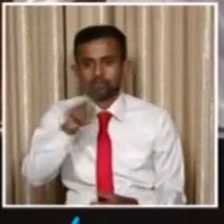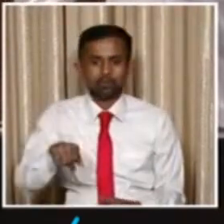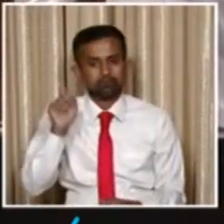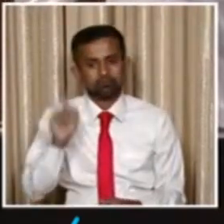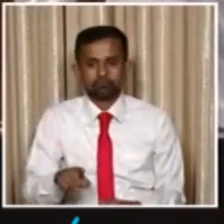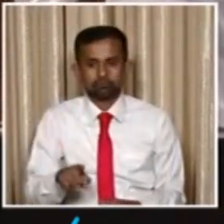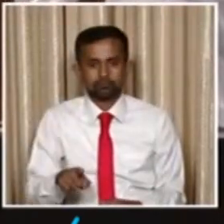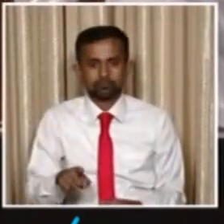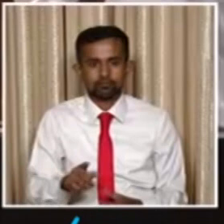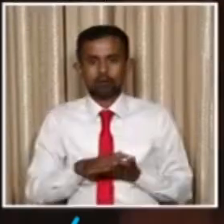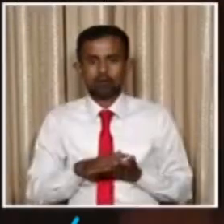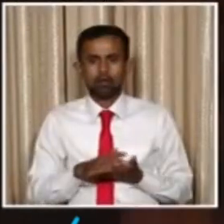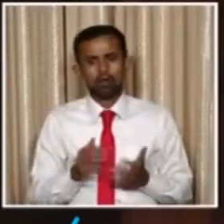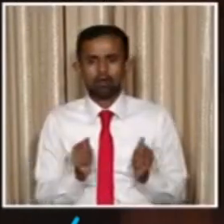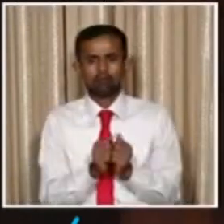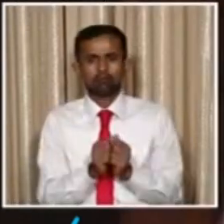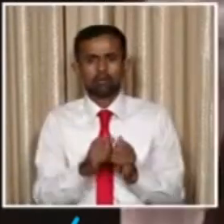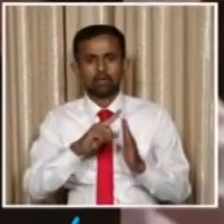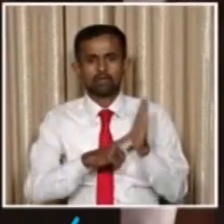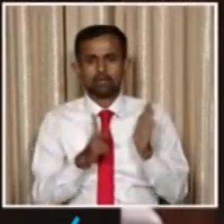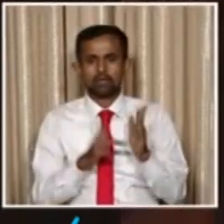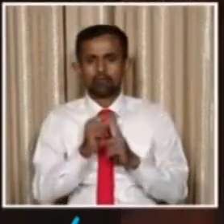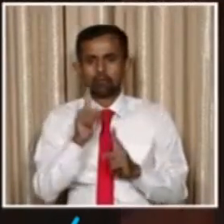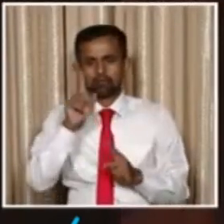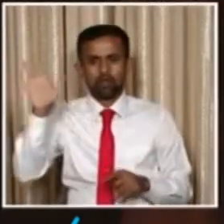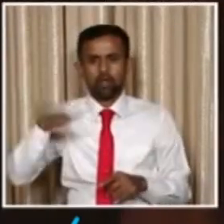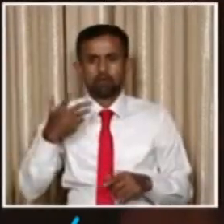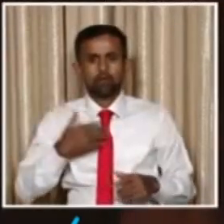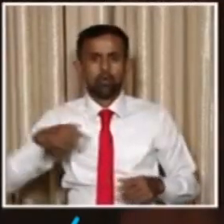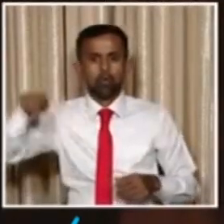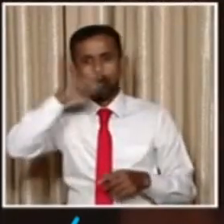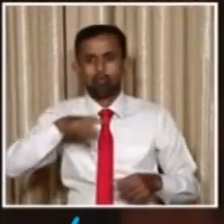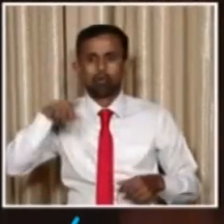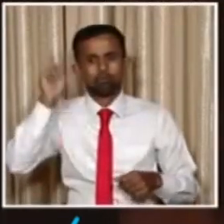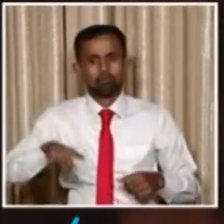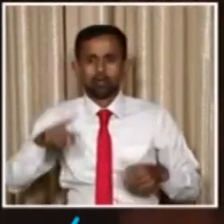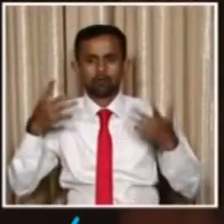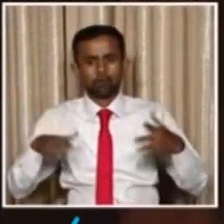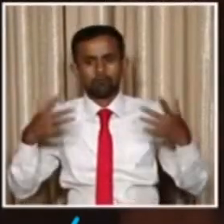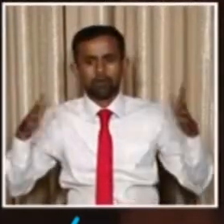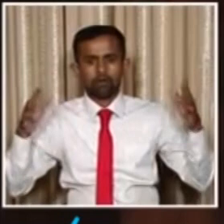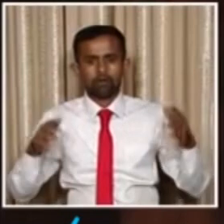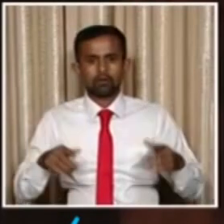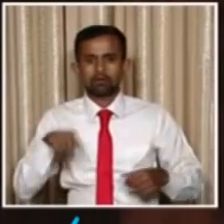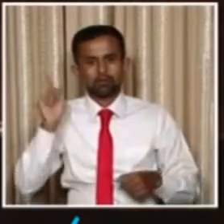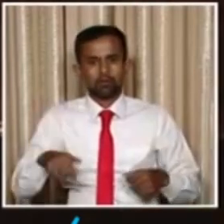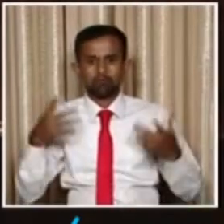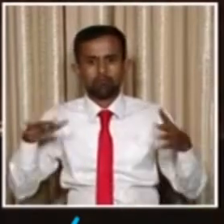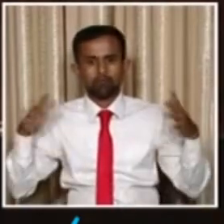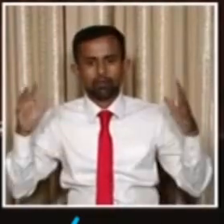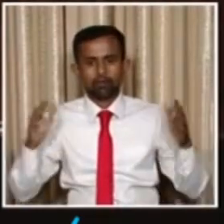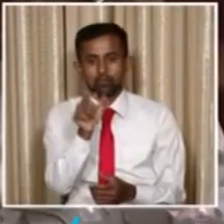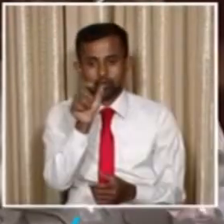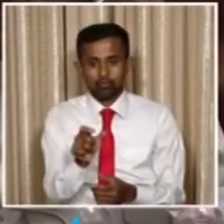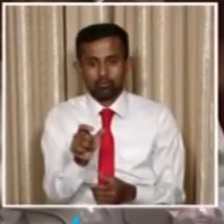behalf of the ruling party. Also, at the end of today's debate, the Speaker announced that the House unanimously passed the resolution and the